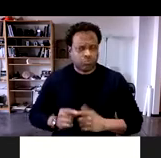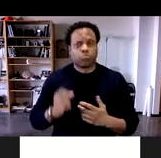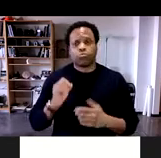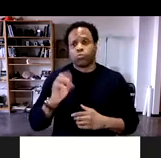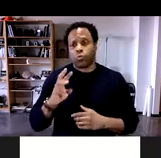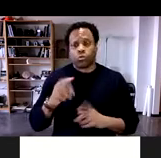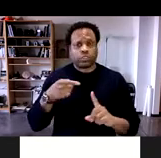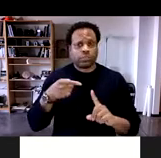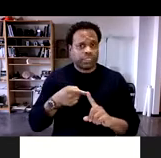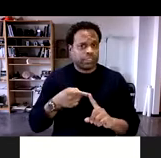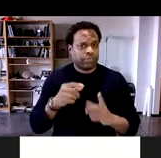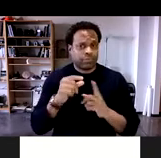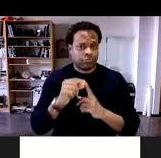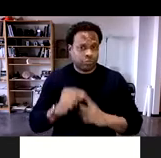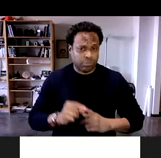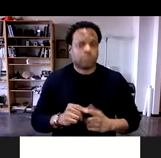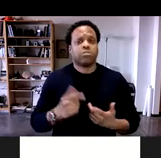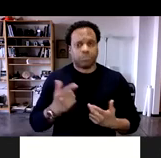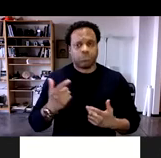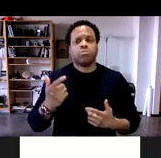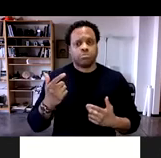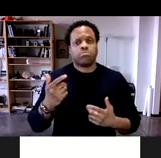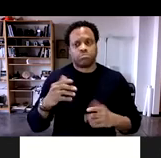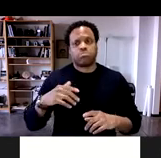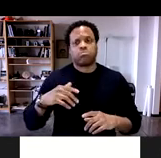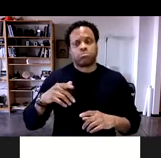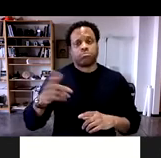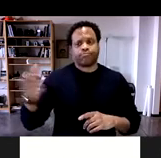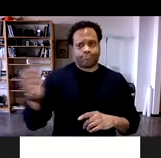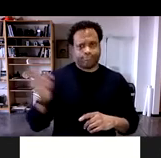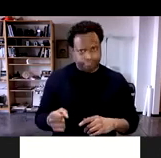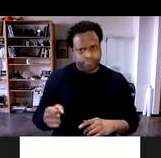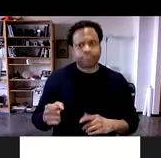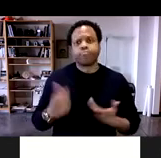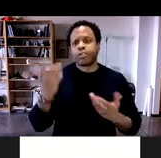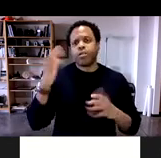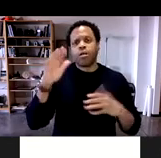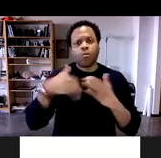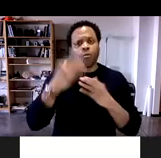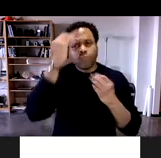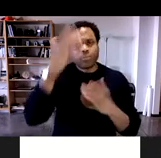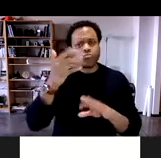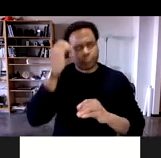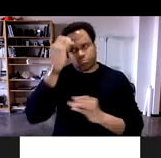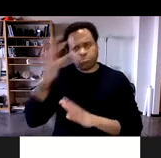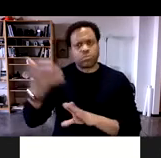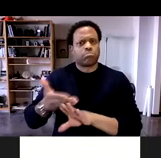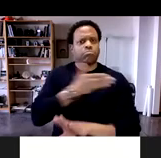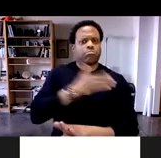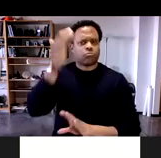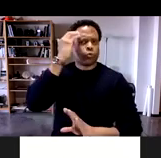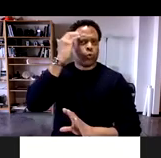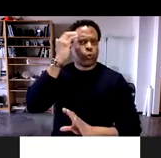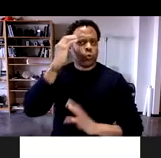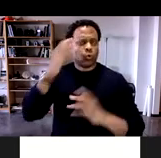the interpreter knows the medical terminology involved, or they know the specific point that's going to be used, all of your jargon specific to your